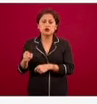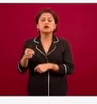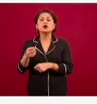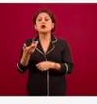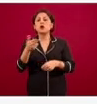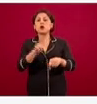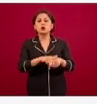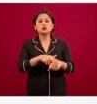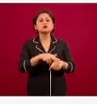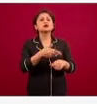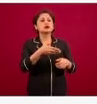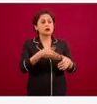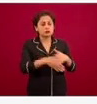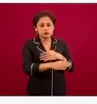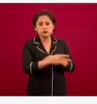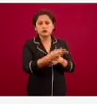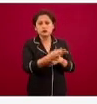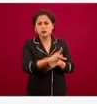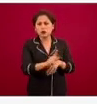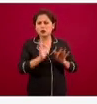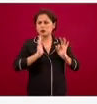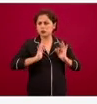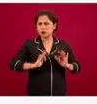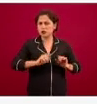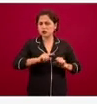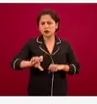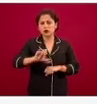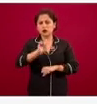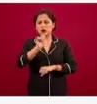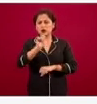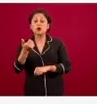Stable hospitalized patients, we have